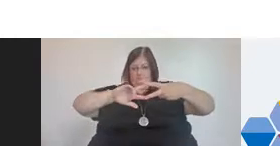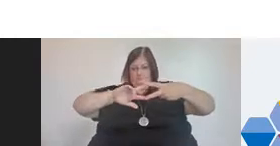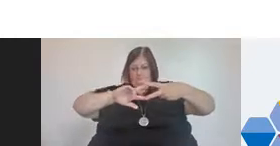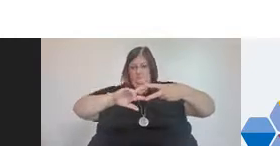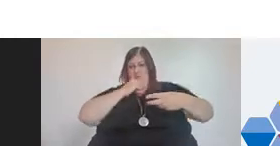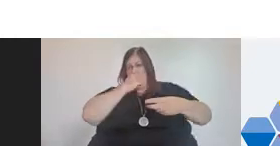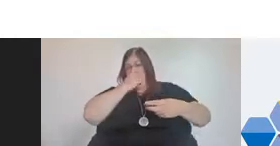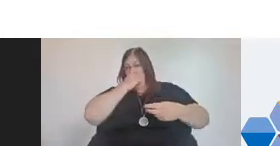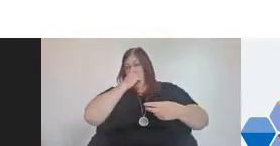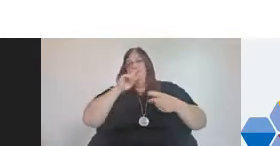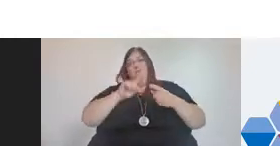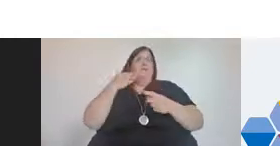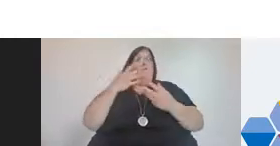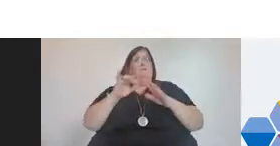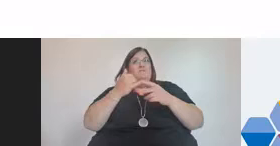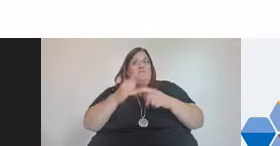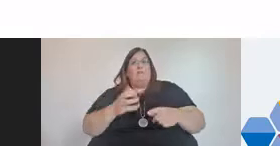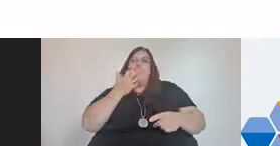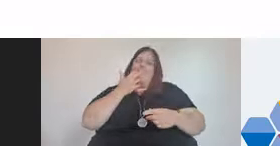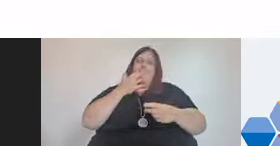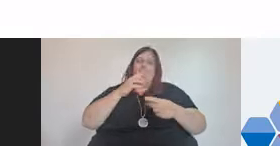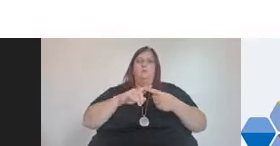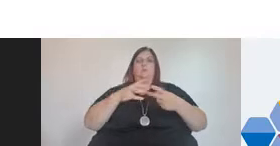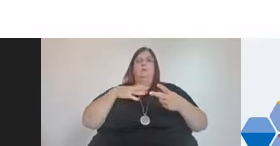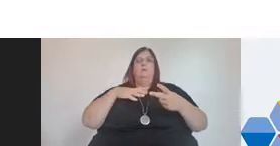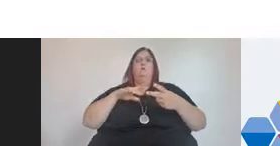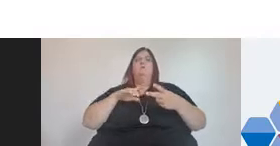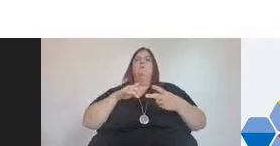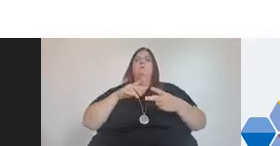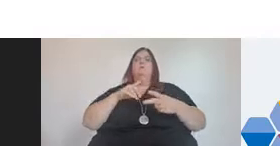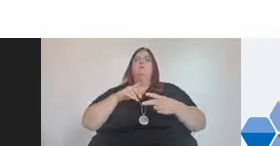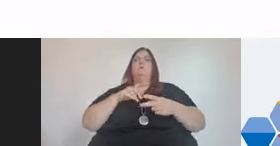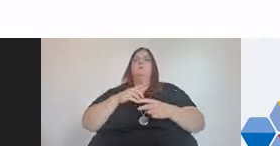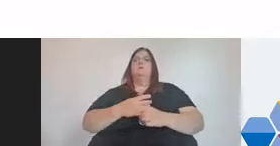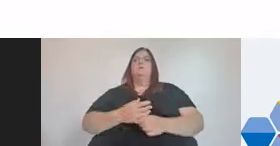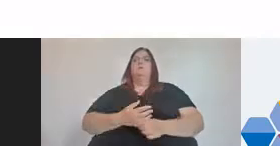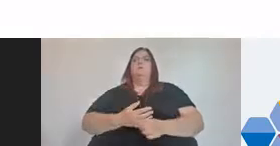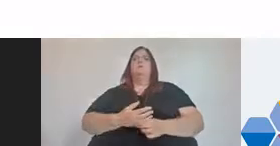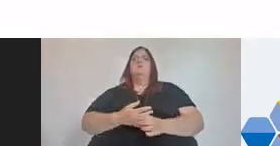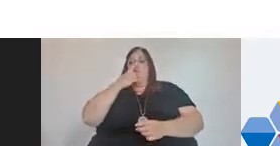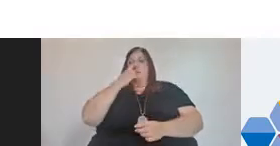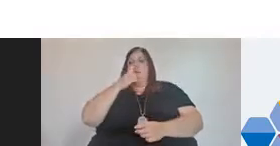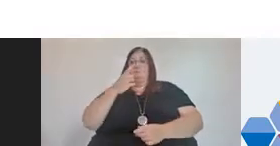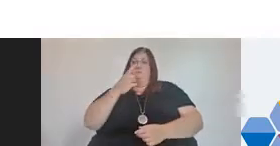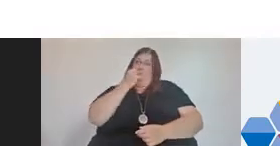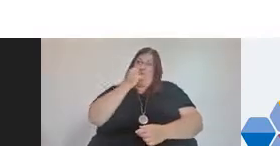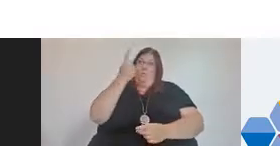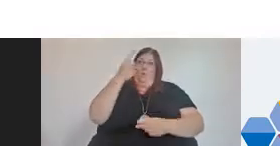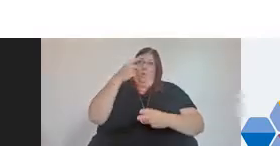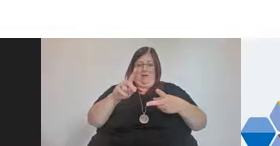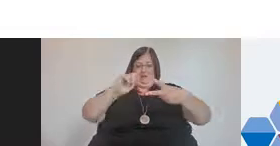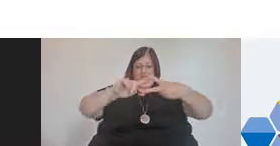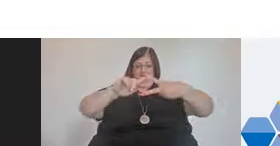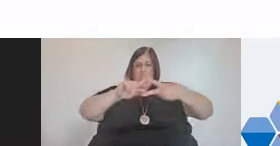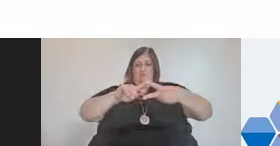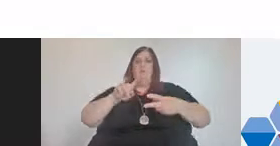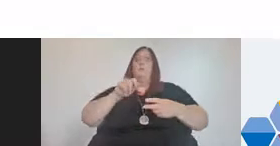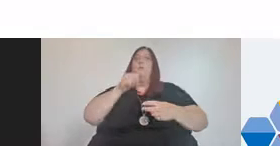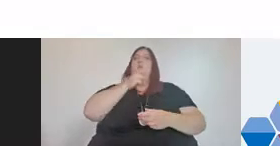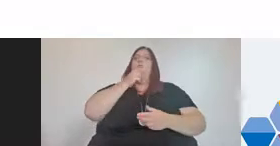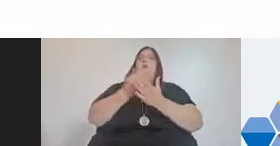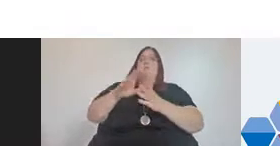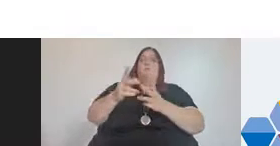been so successful with, which is to try and take money out of existing services. And we don't want to do that, and it didn't really